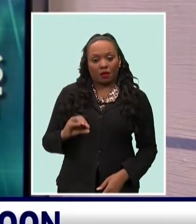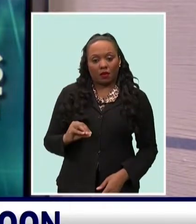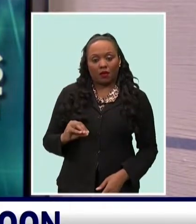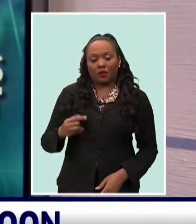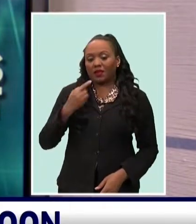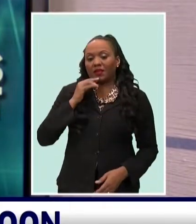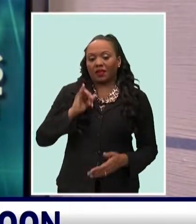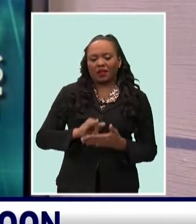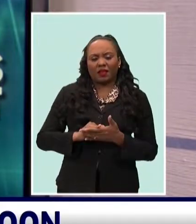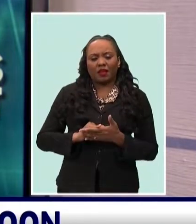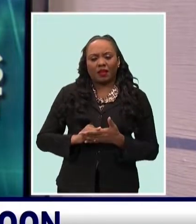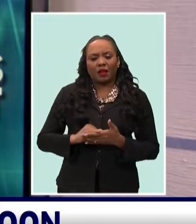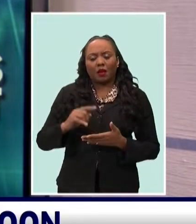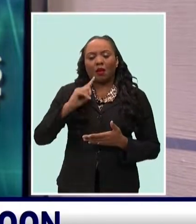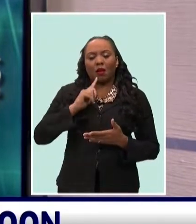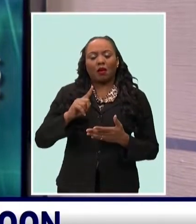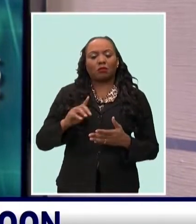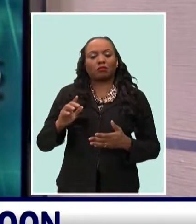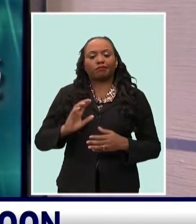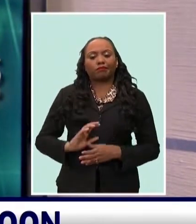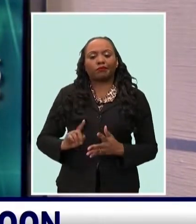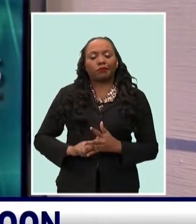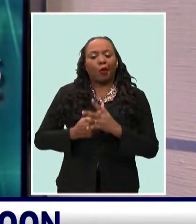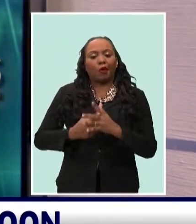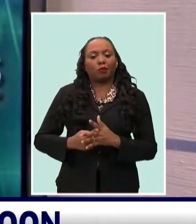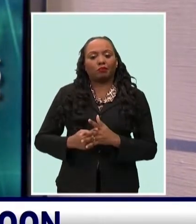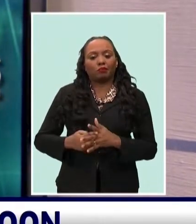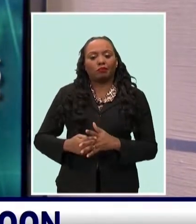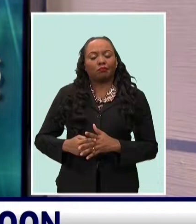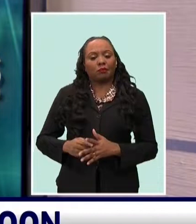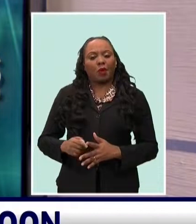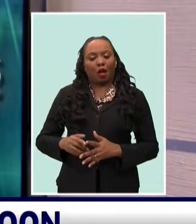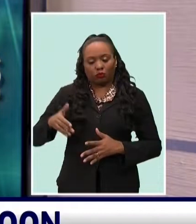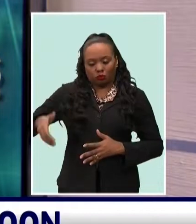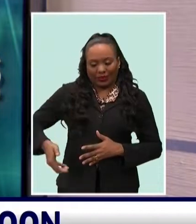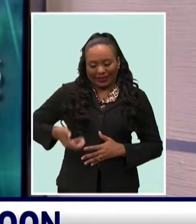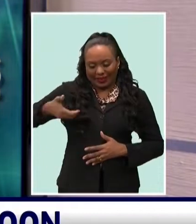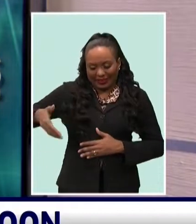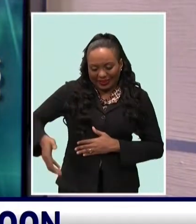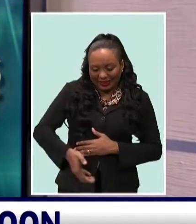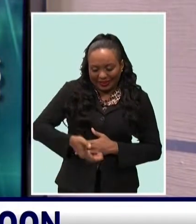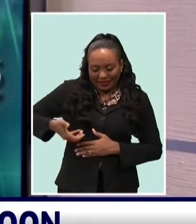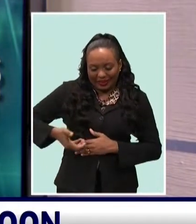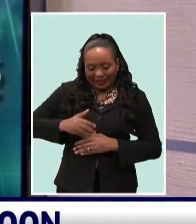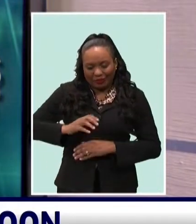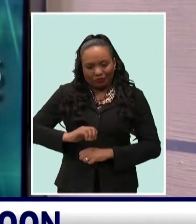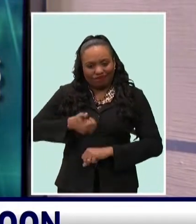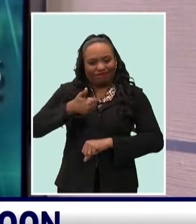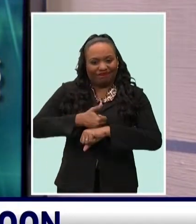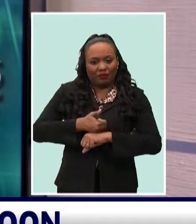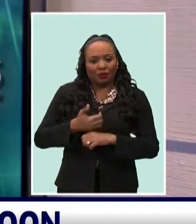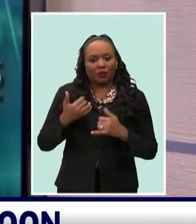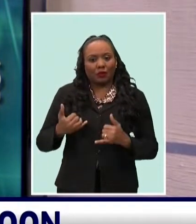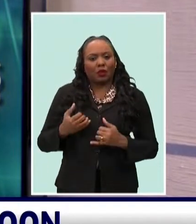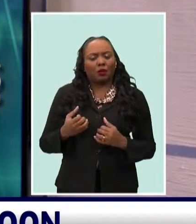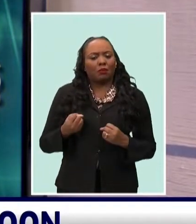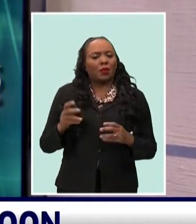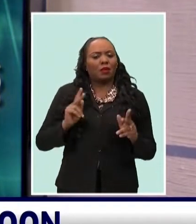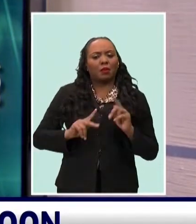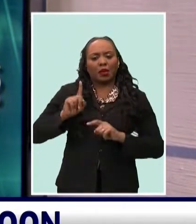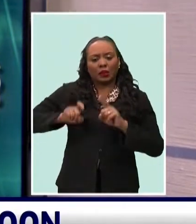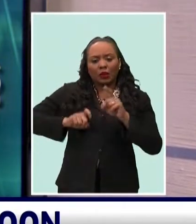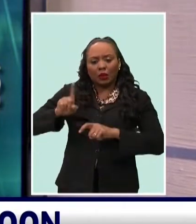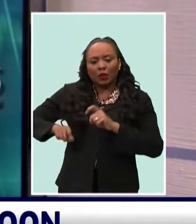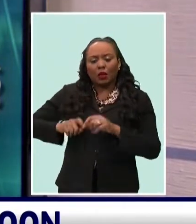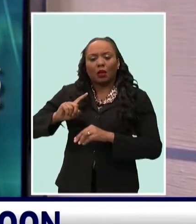which officially broke ground for construction of the new store yesterday. She says the company has been receiving numerous inquiries from Barbadians about